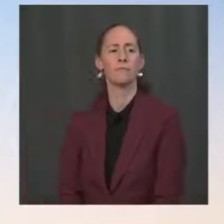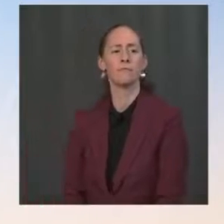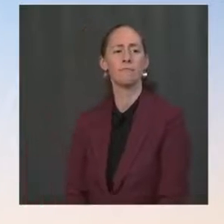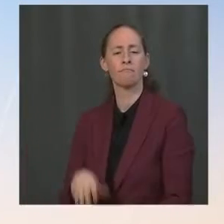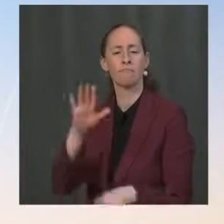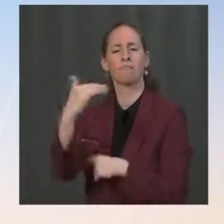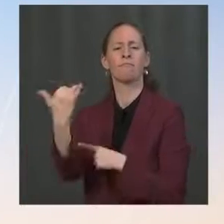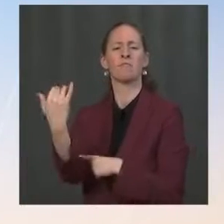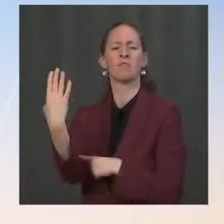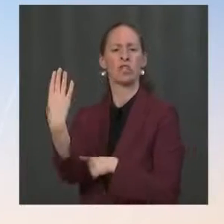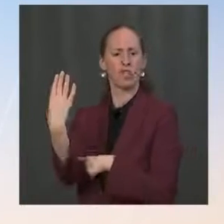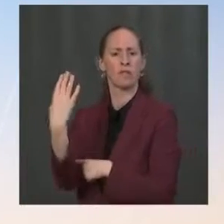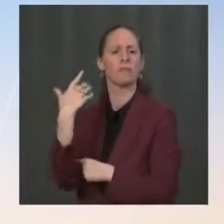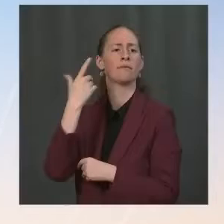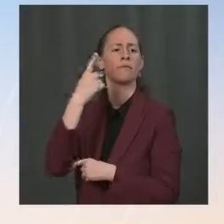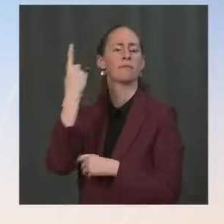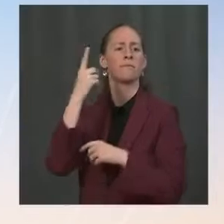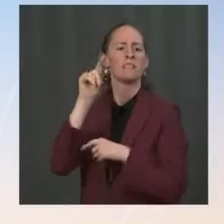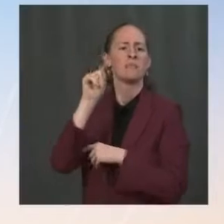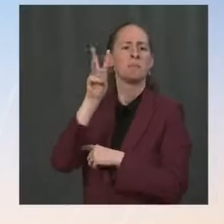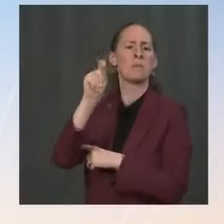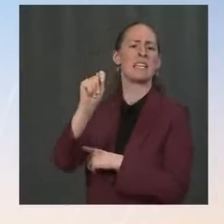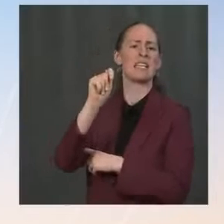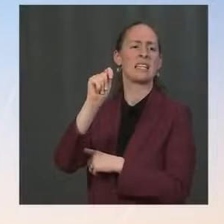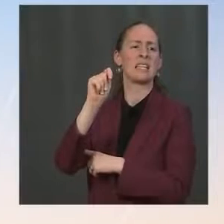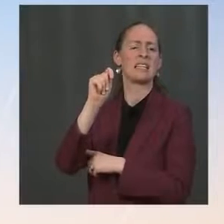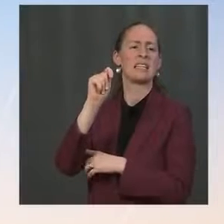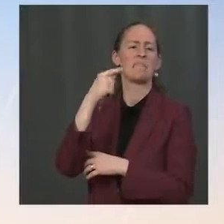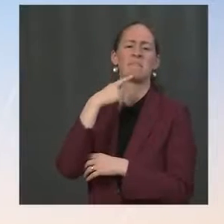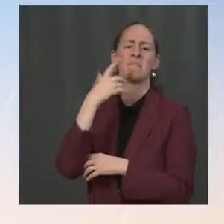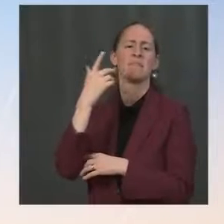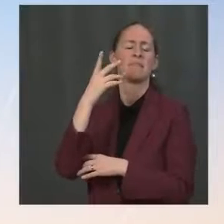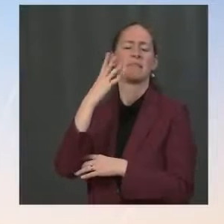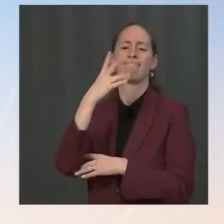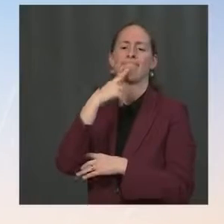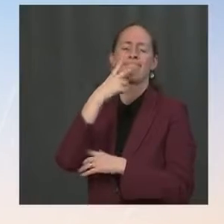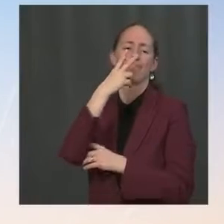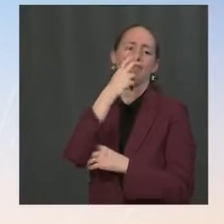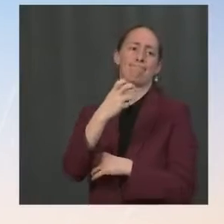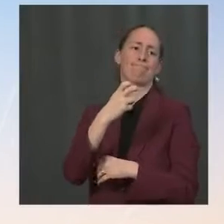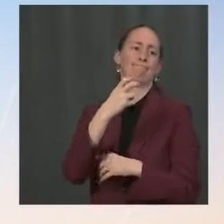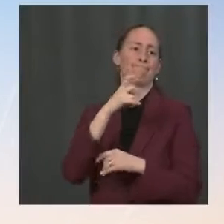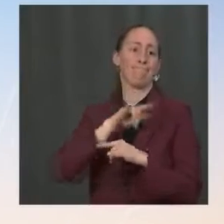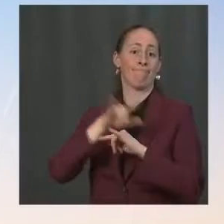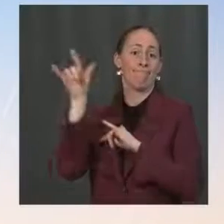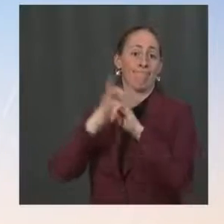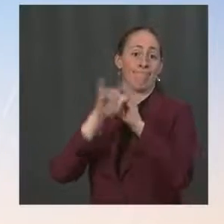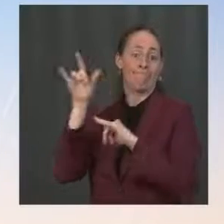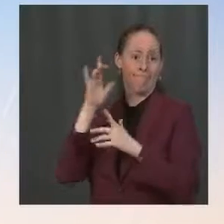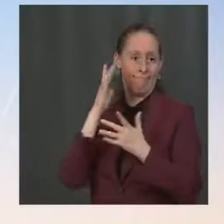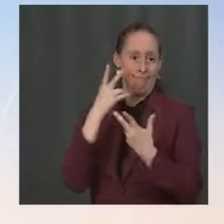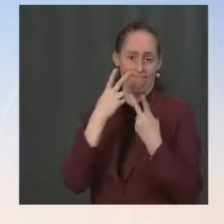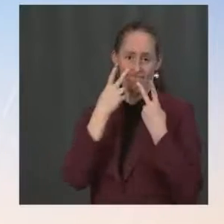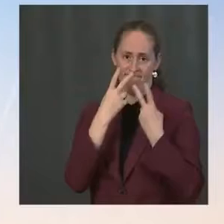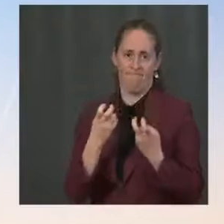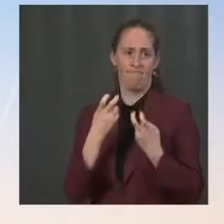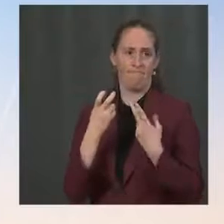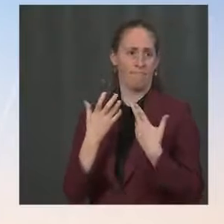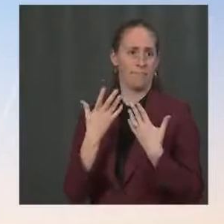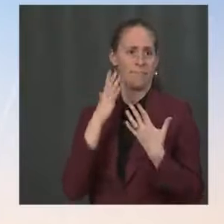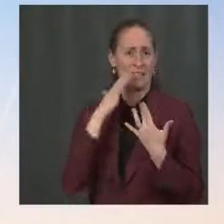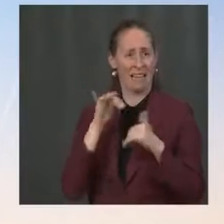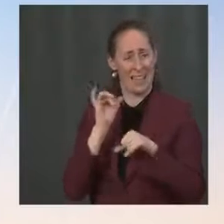Kabul won't be wrapping up in 36 hours, and that they'll be evacuating as many people as they can until the end of the mission. What does